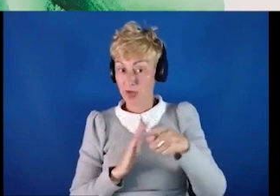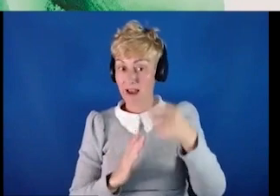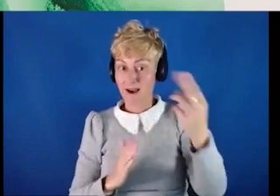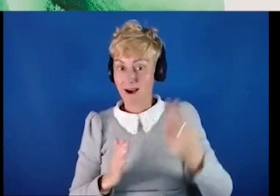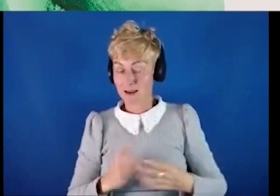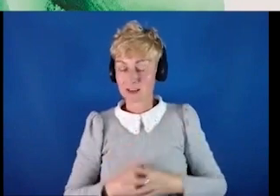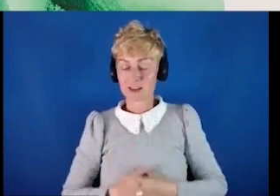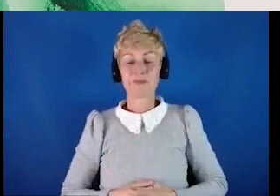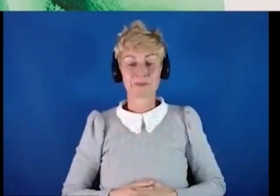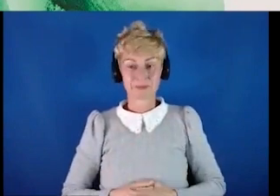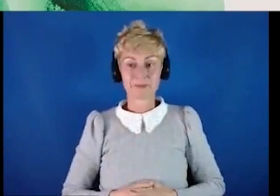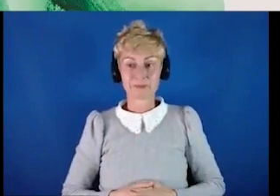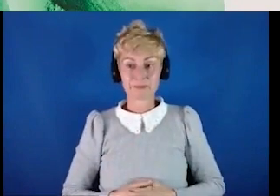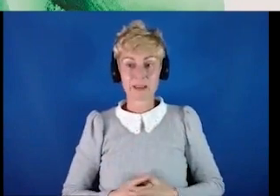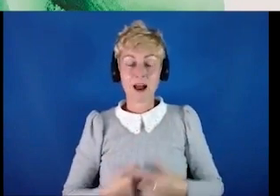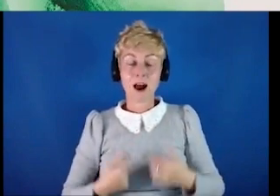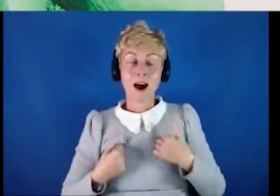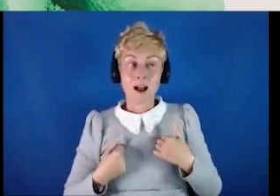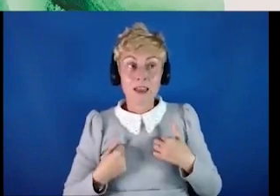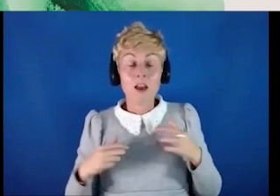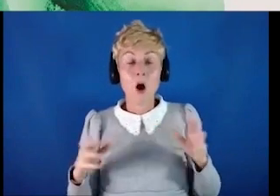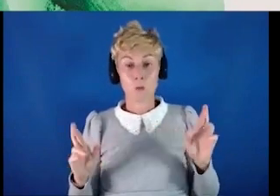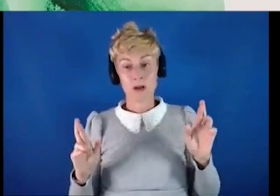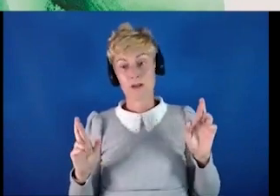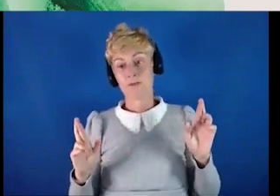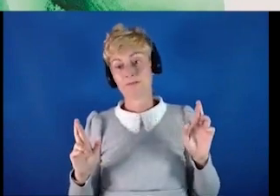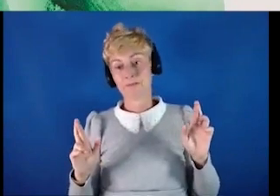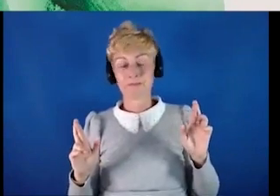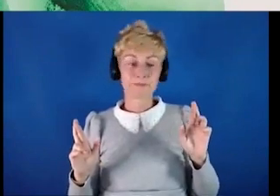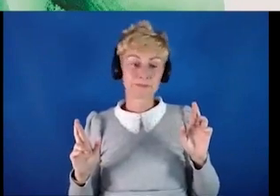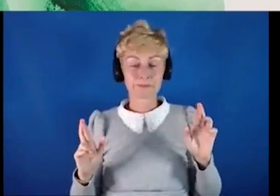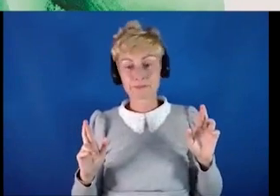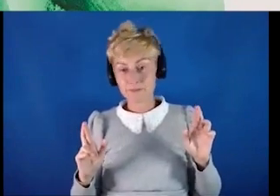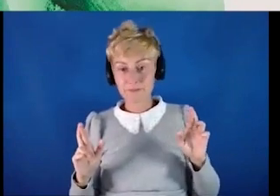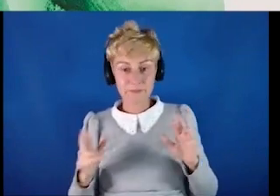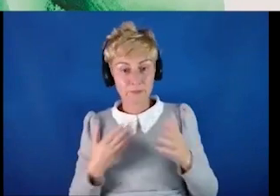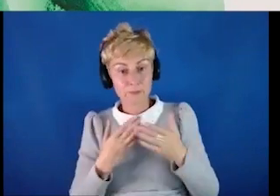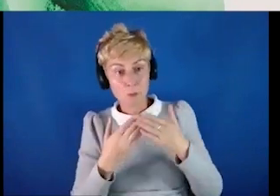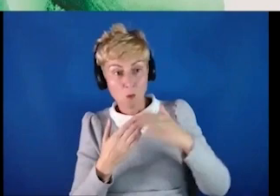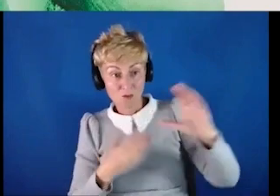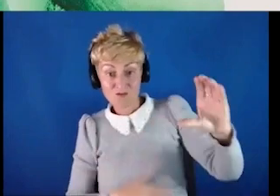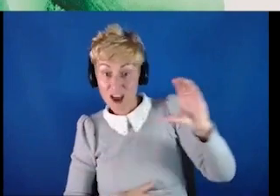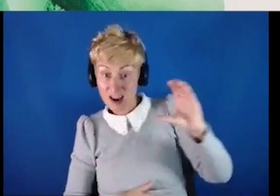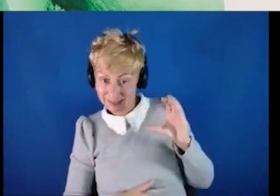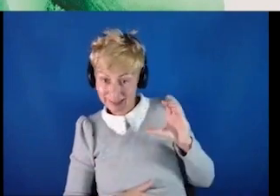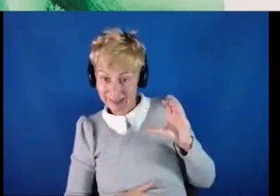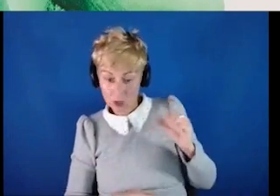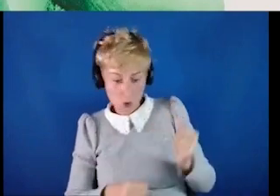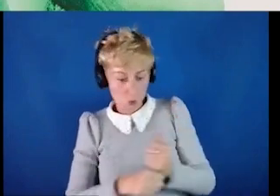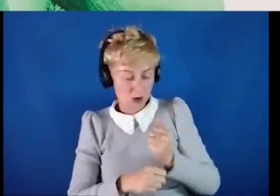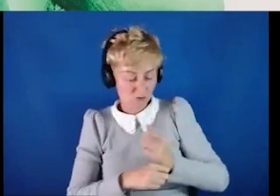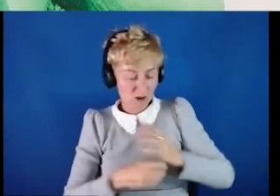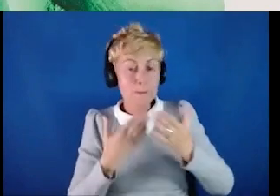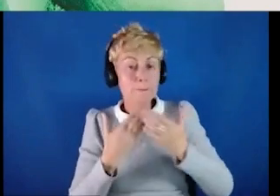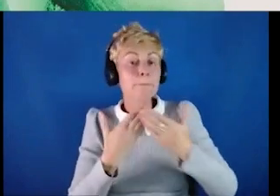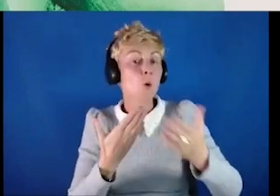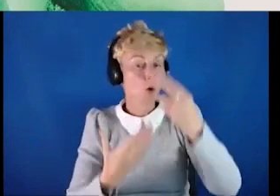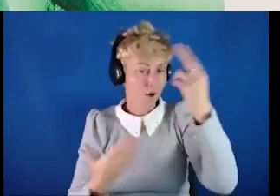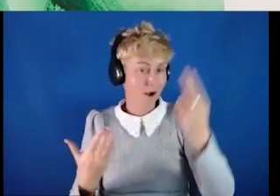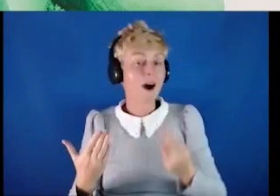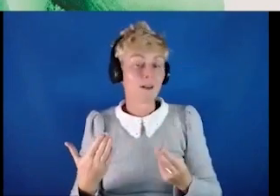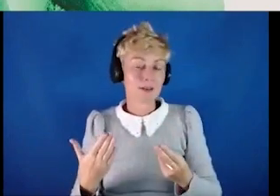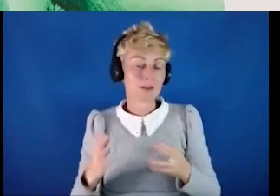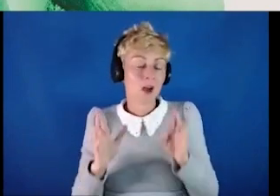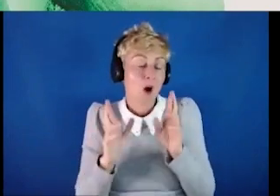And my hope is that we, get some more funding and produce more art that could be exhibited on